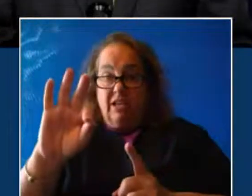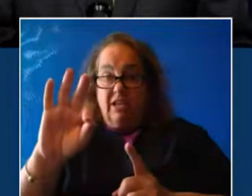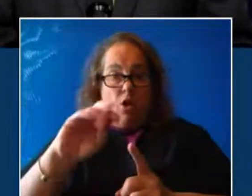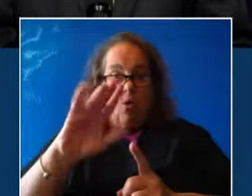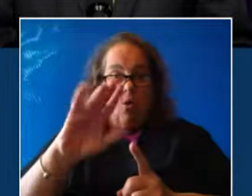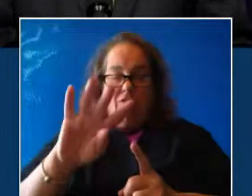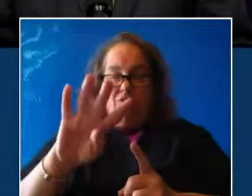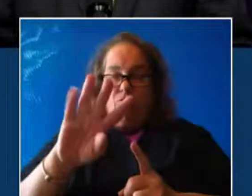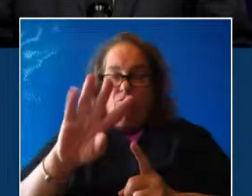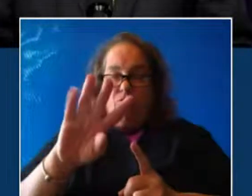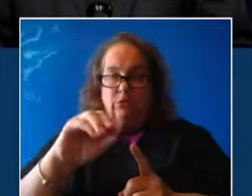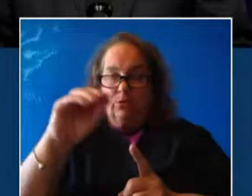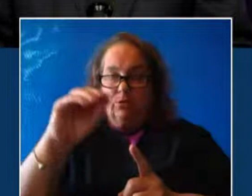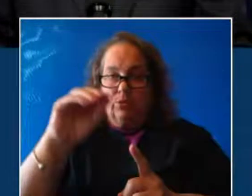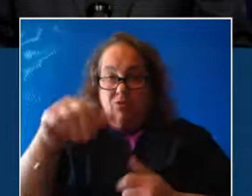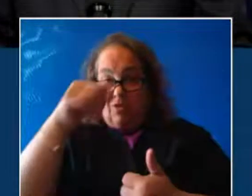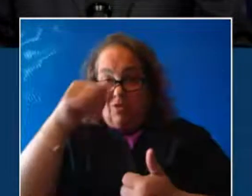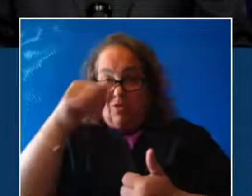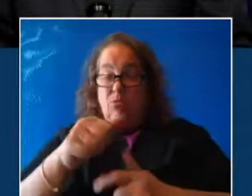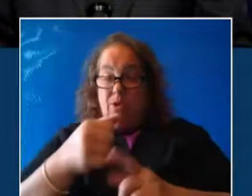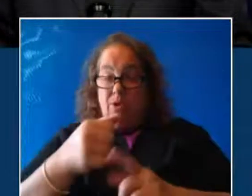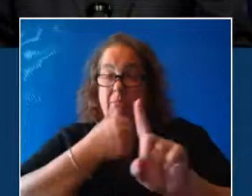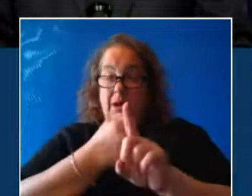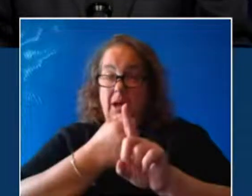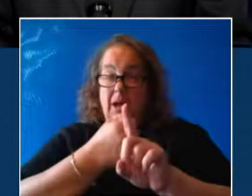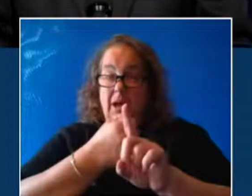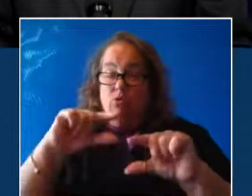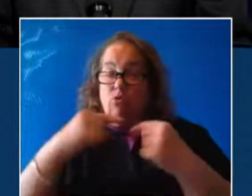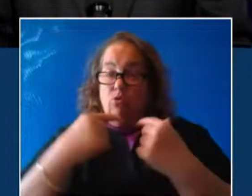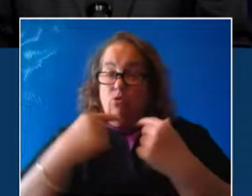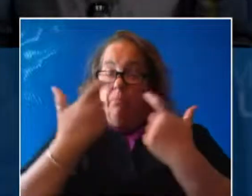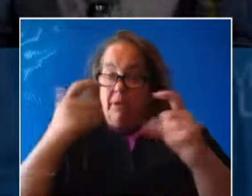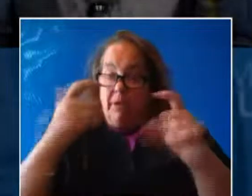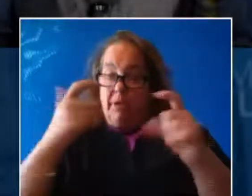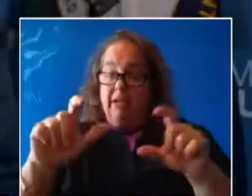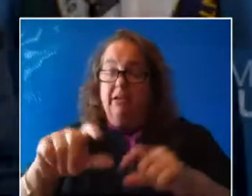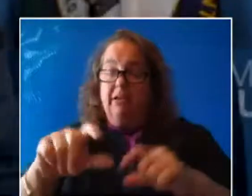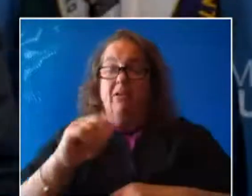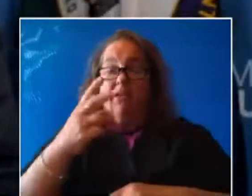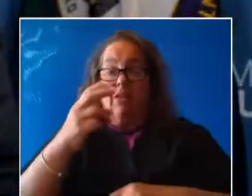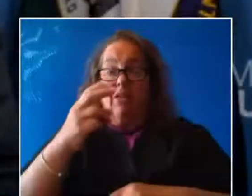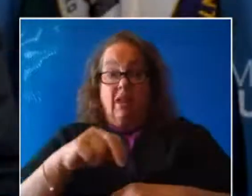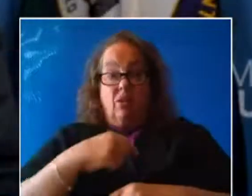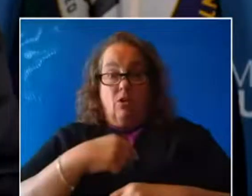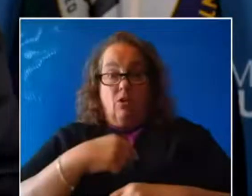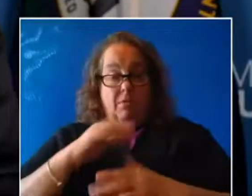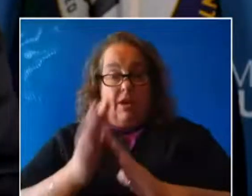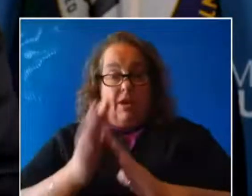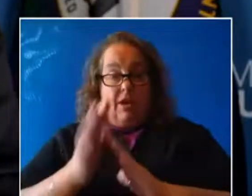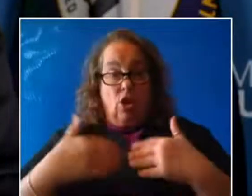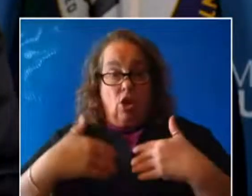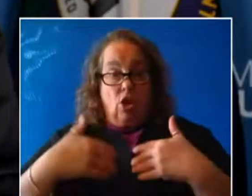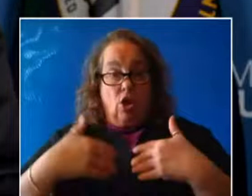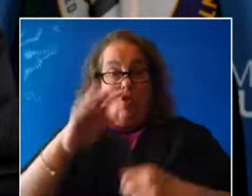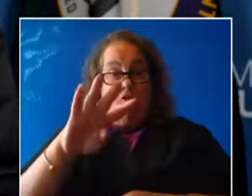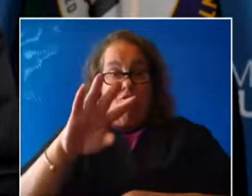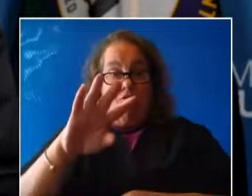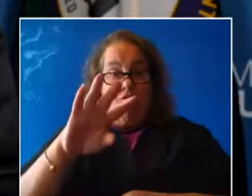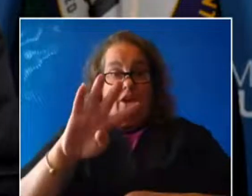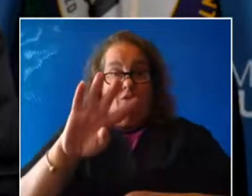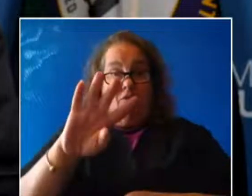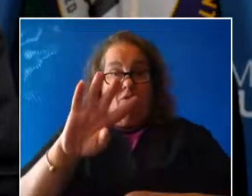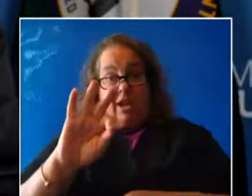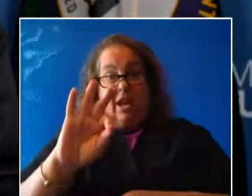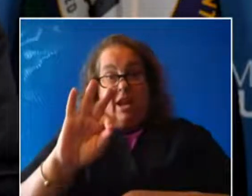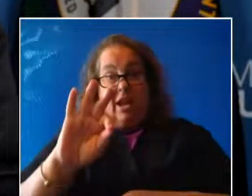Remember, this has impacted that group significantly. And then as we get younger, 40 to 49, only 38%. I'm going to talk